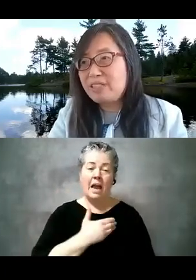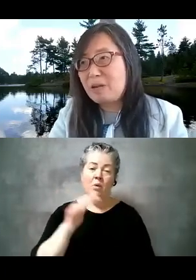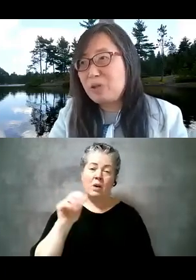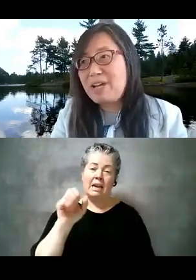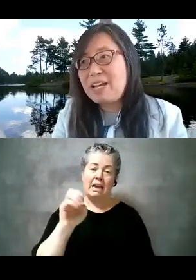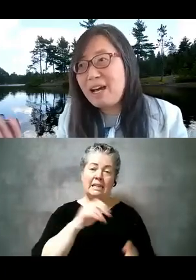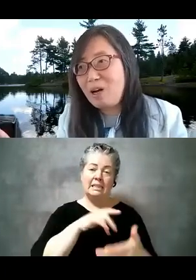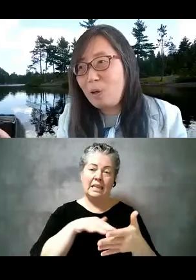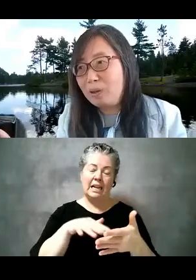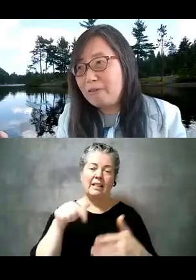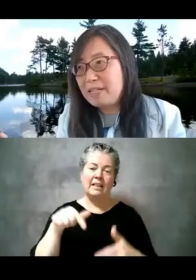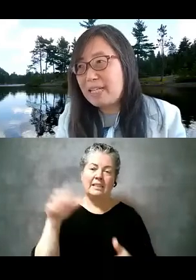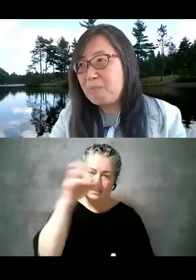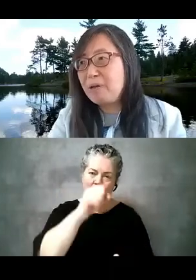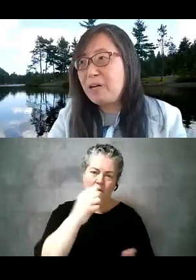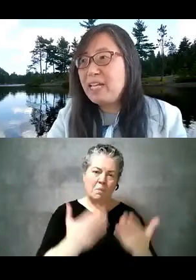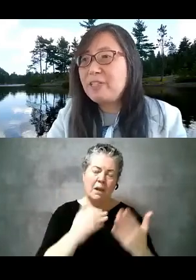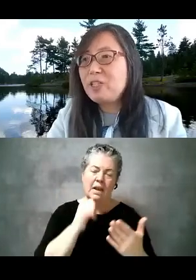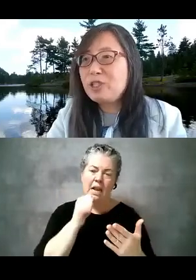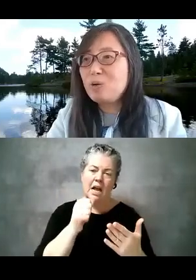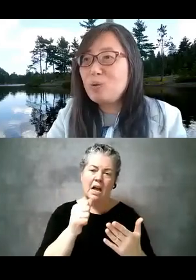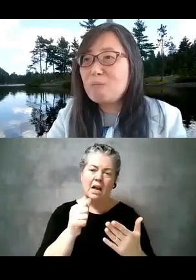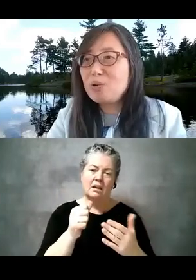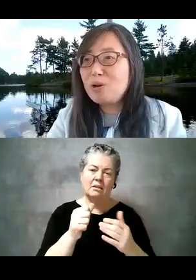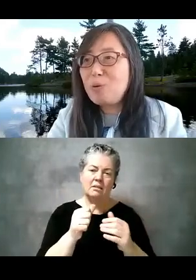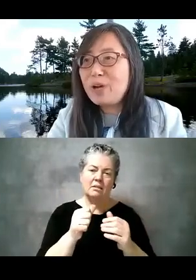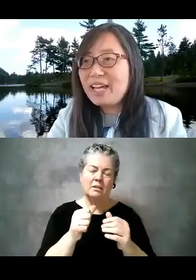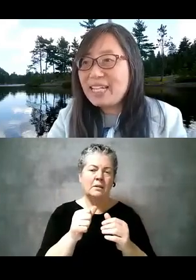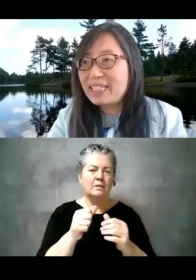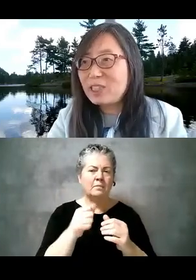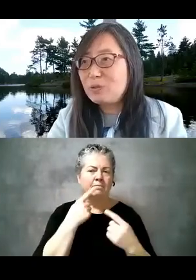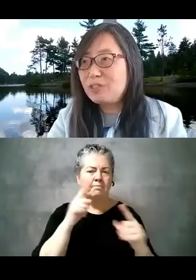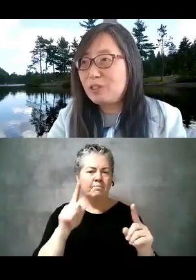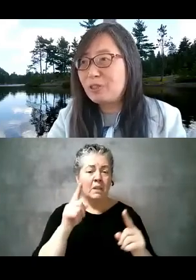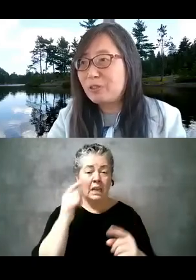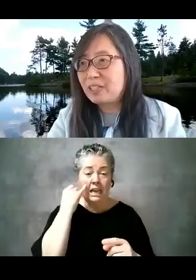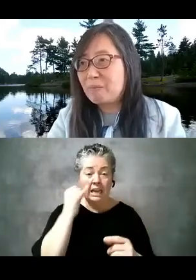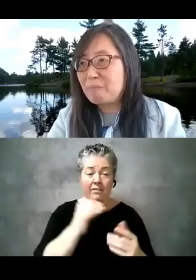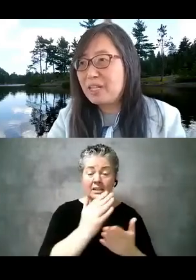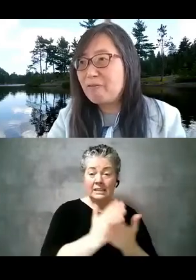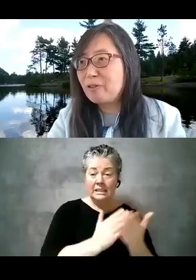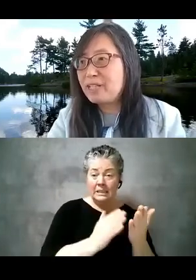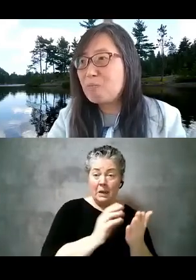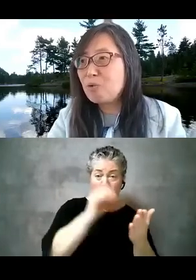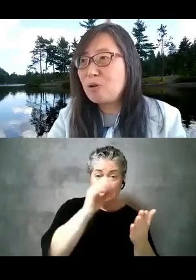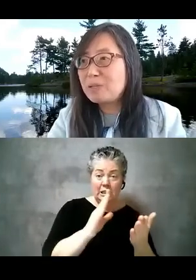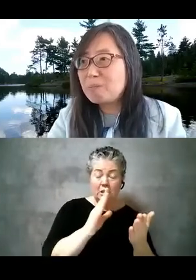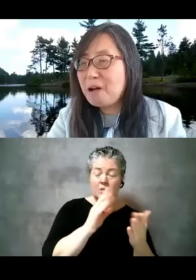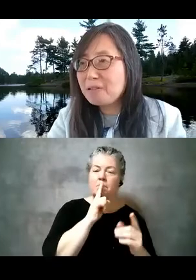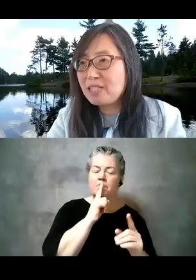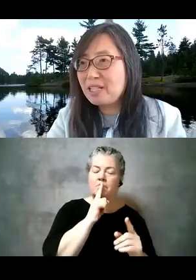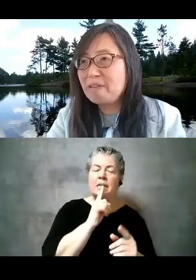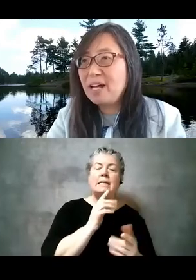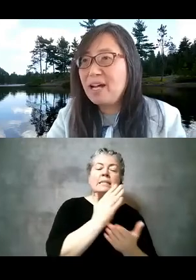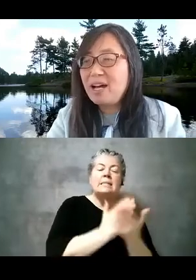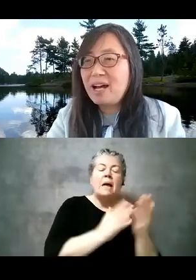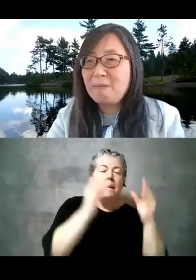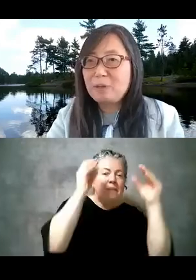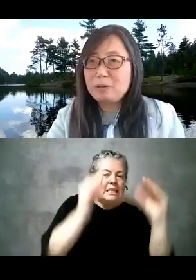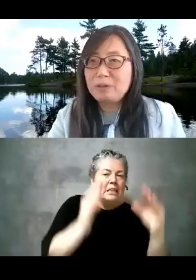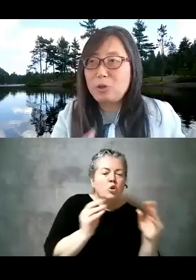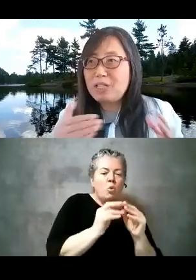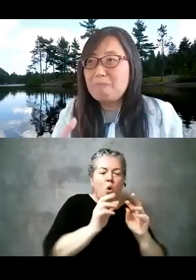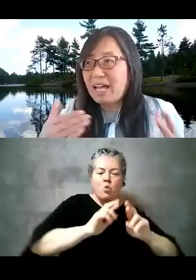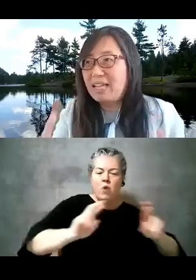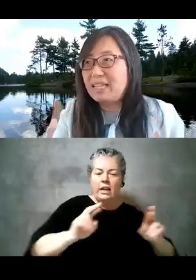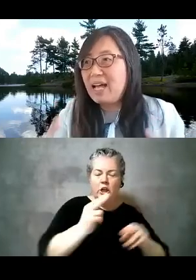behavioral assumption may not hold, for example, if teachers who are more ready to use a new curriculum, therefore they are more responsive